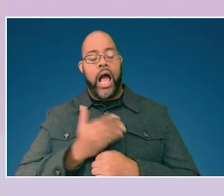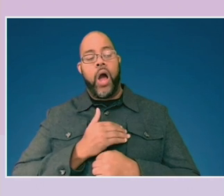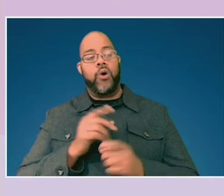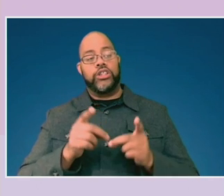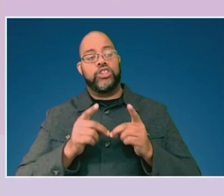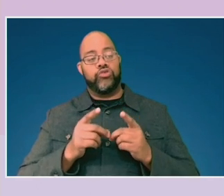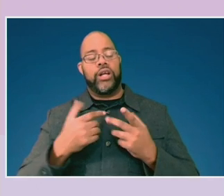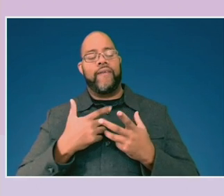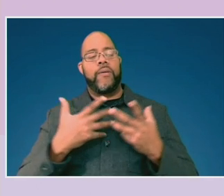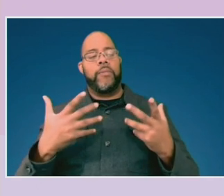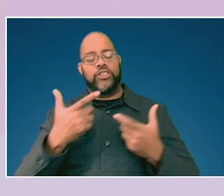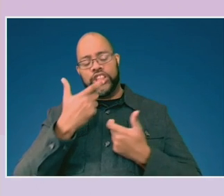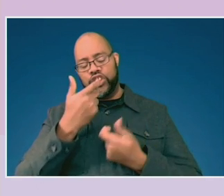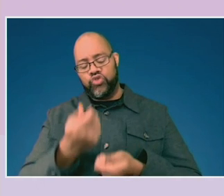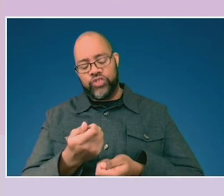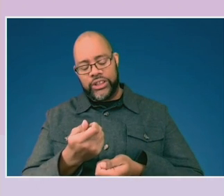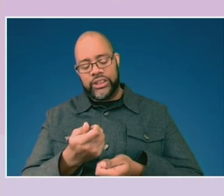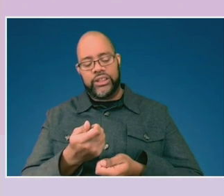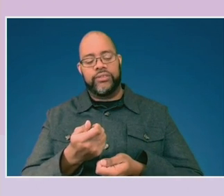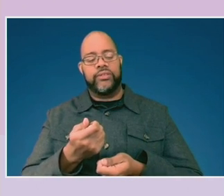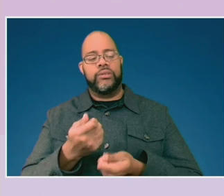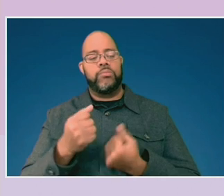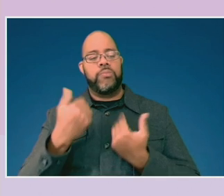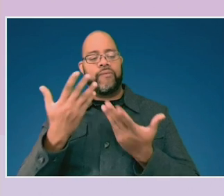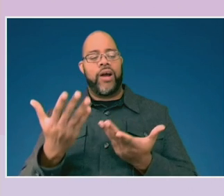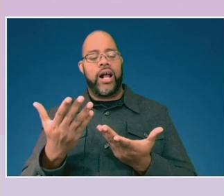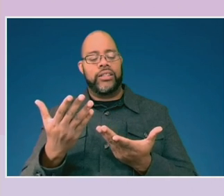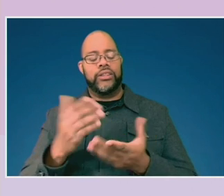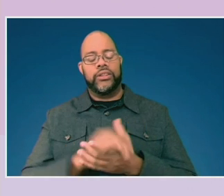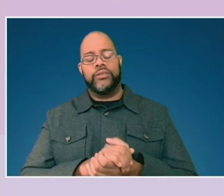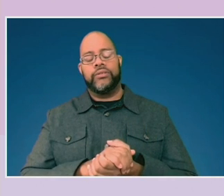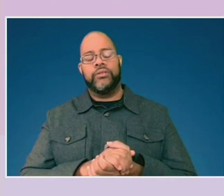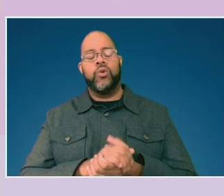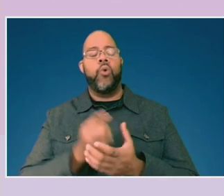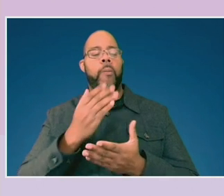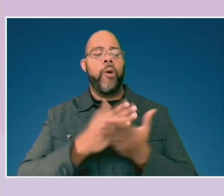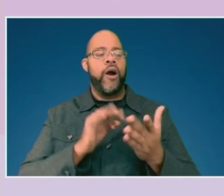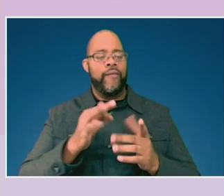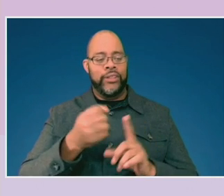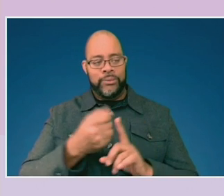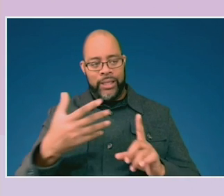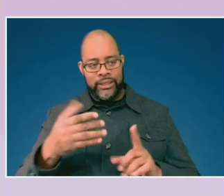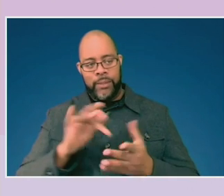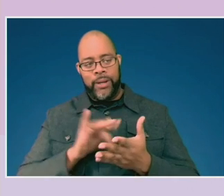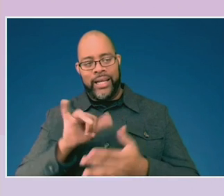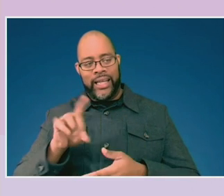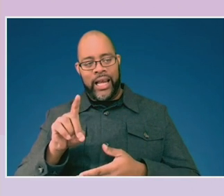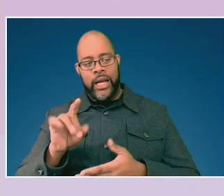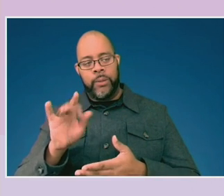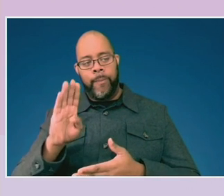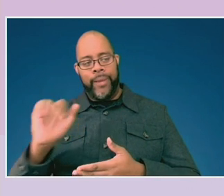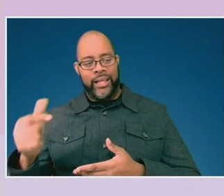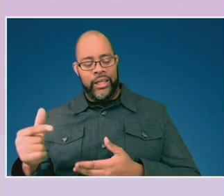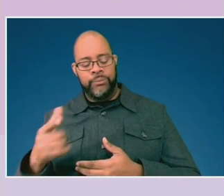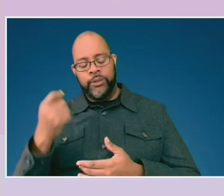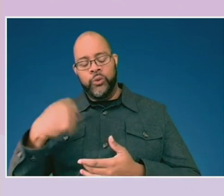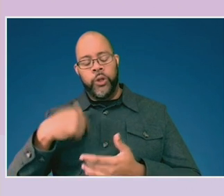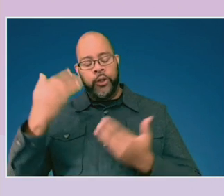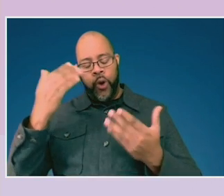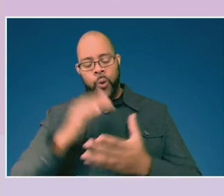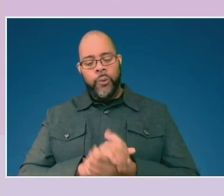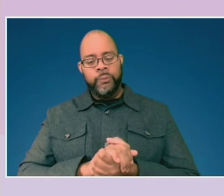much interest in provided this or being part of expanded Medicaid billing, because we know